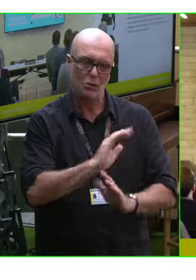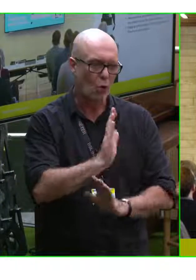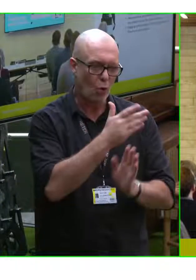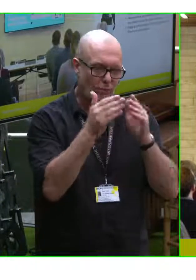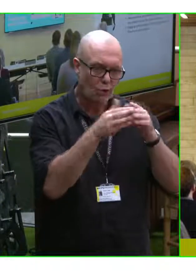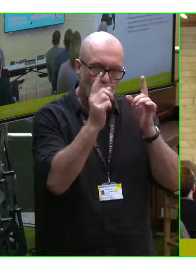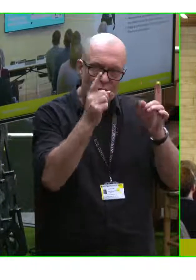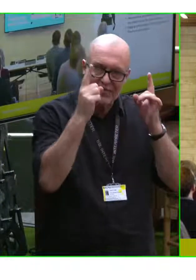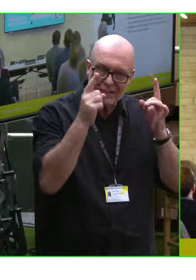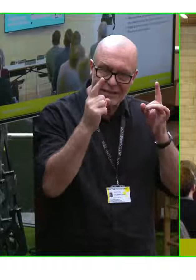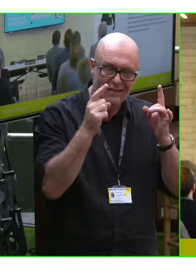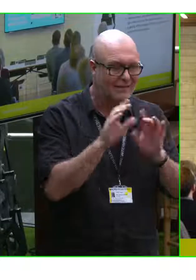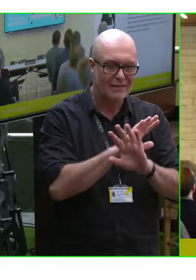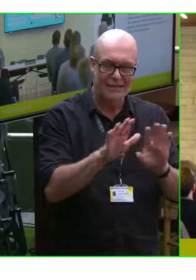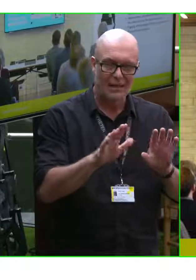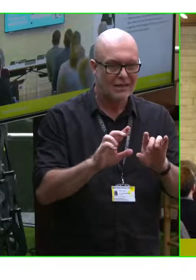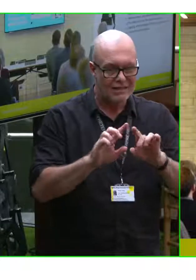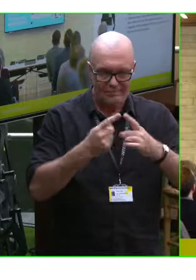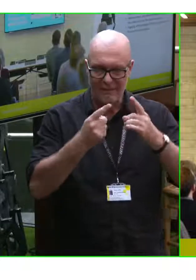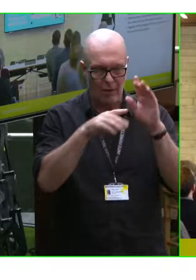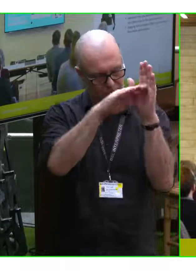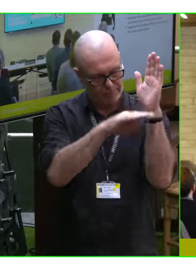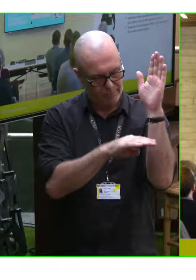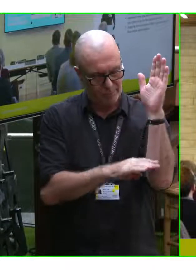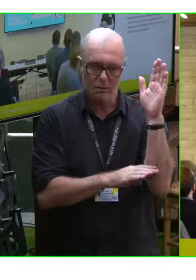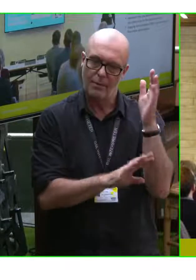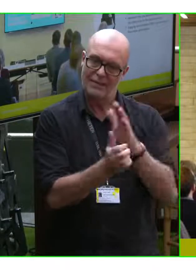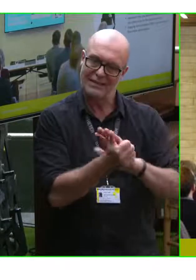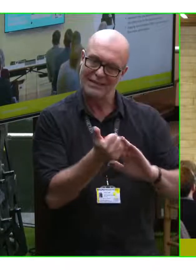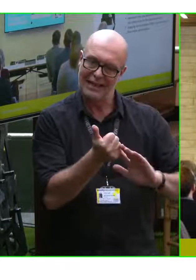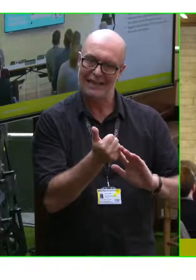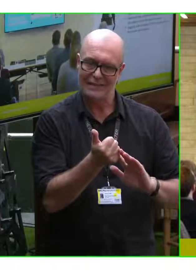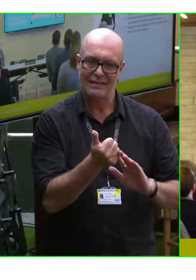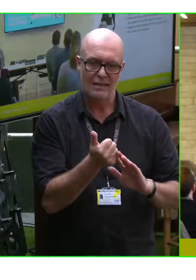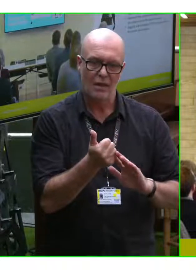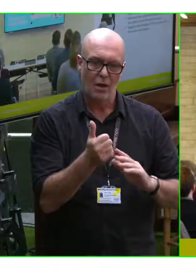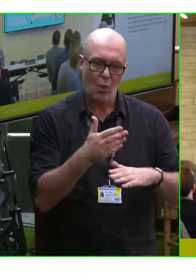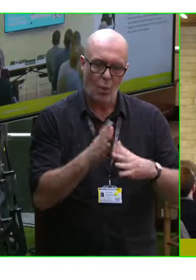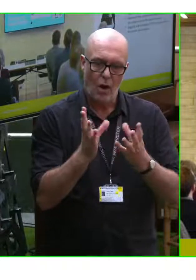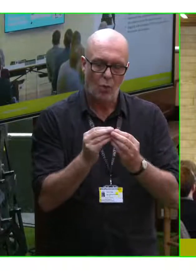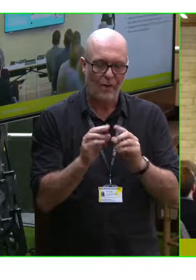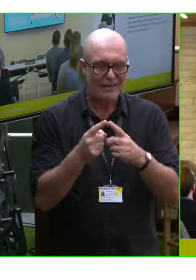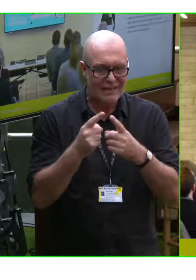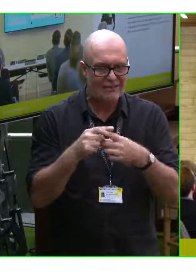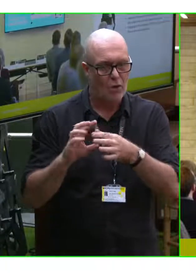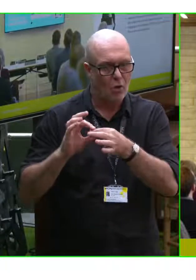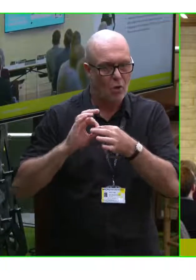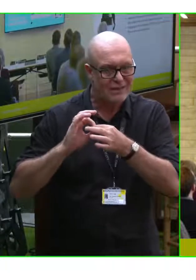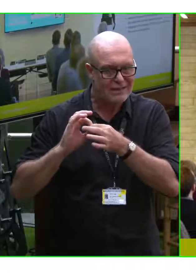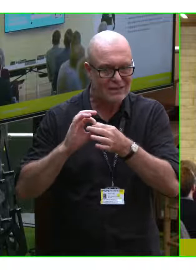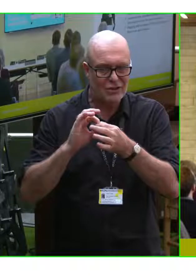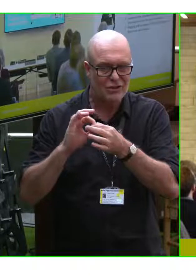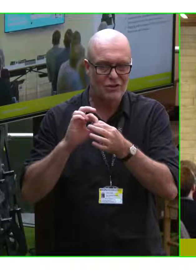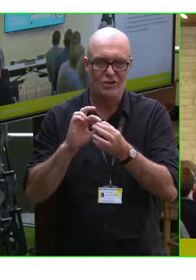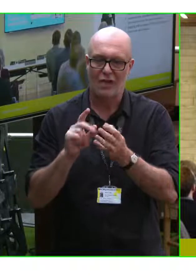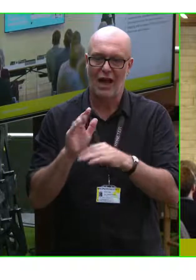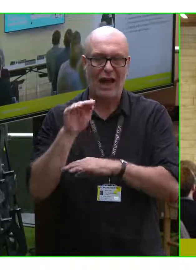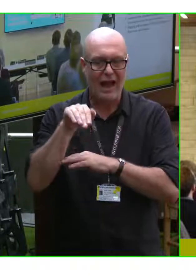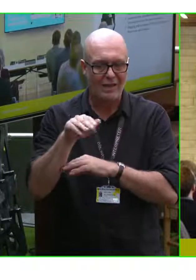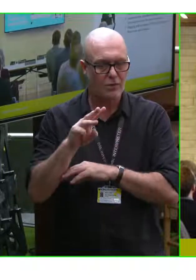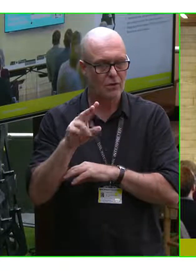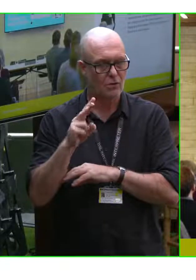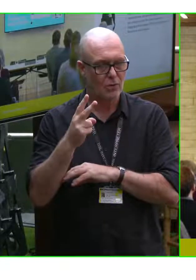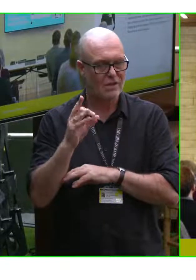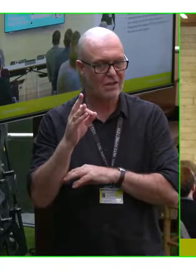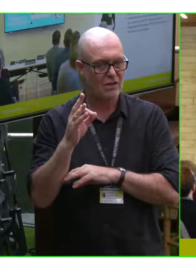graduates. It's about reskilling those people in current employment. It's about working with those organisations that are going to see themselves obsolete as a result of 2038 and